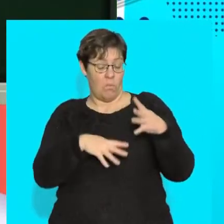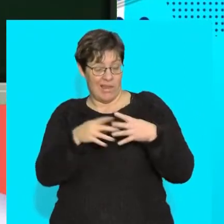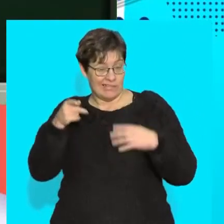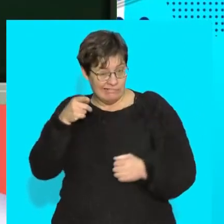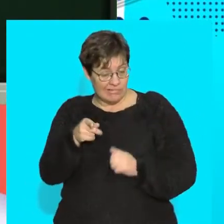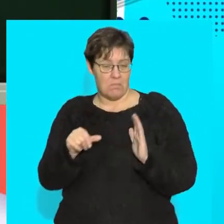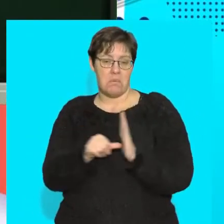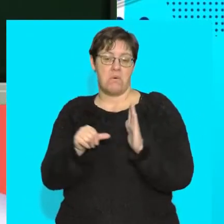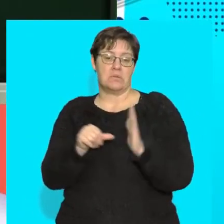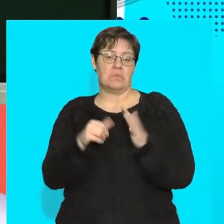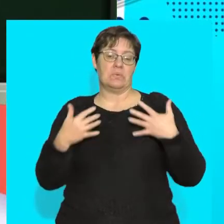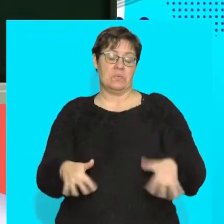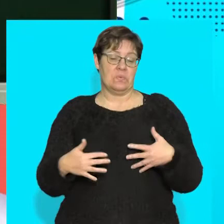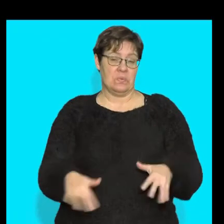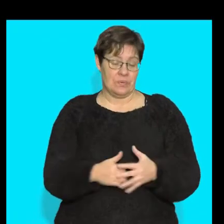important.